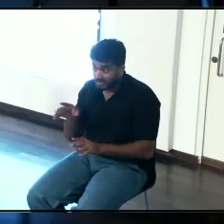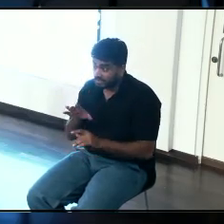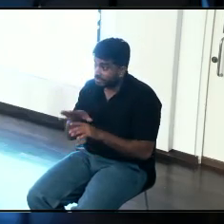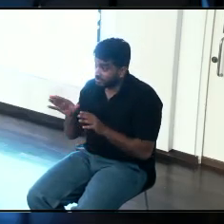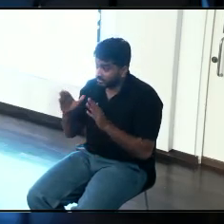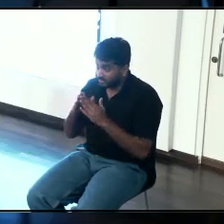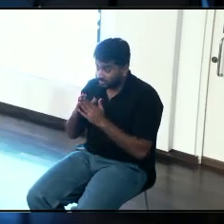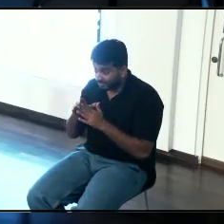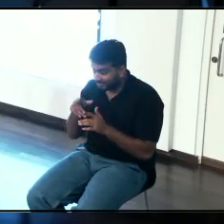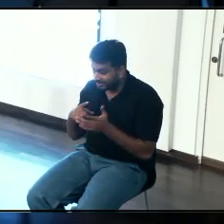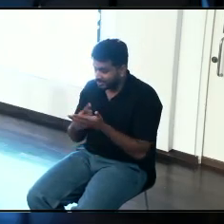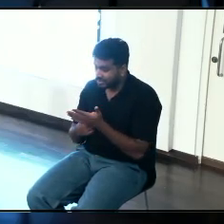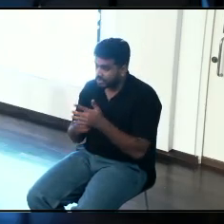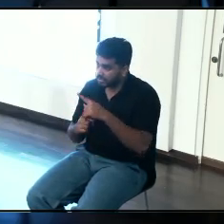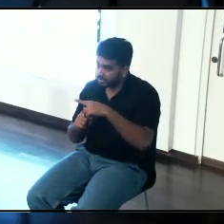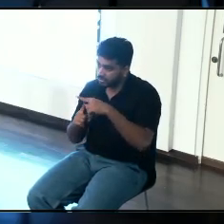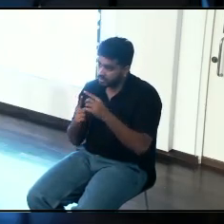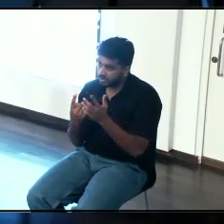part of a trust.